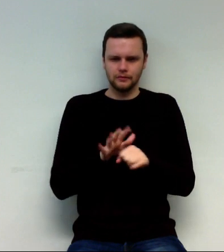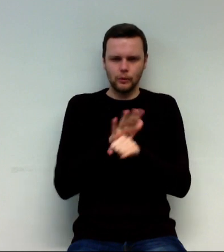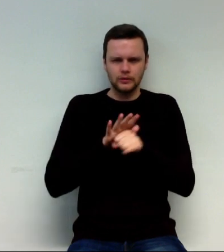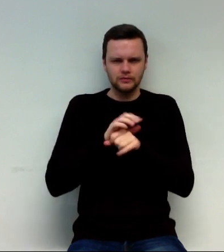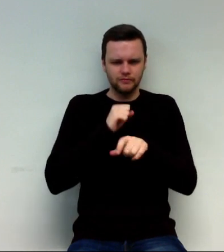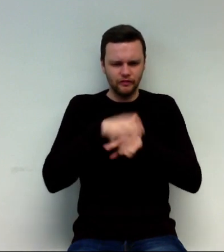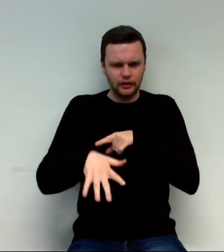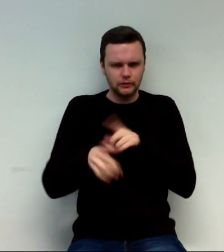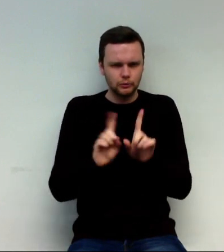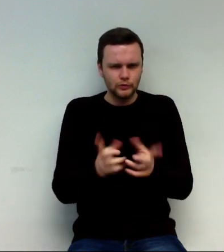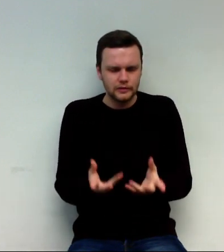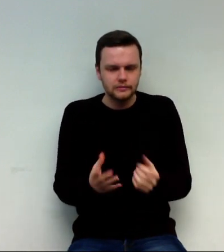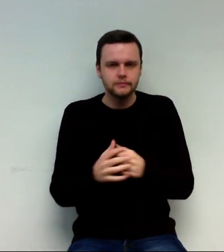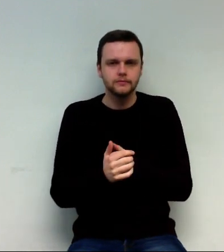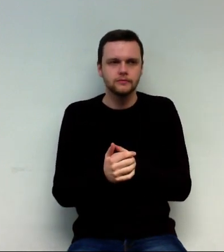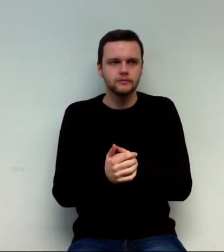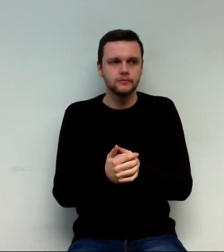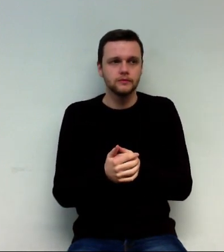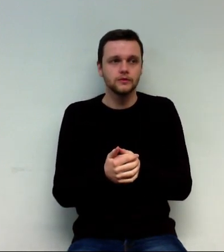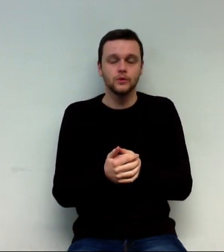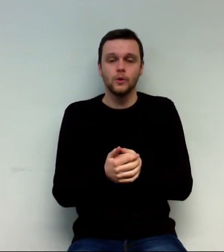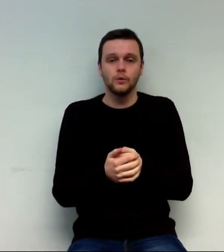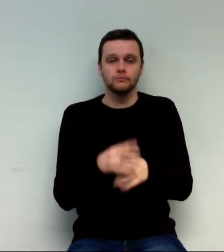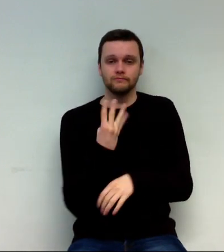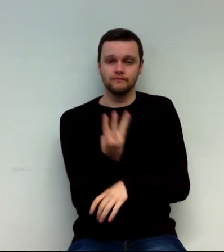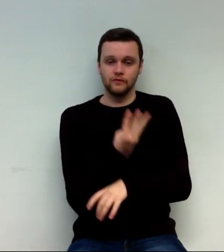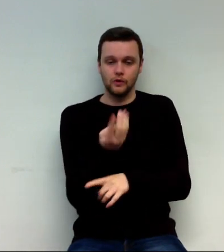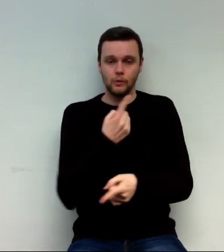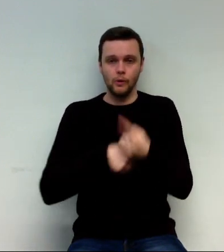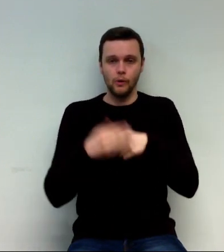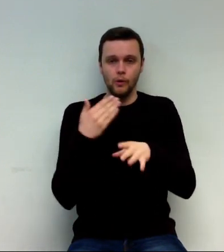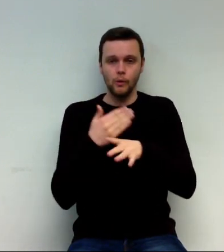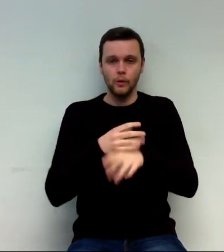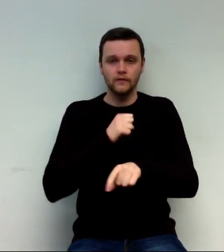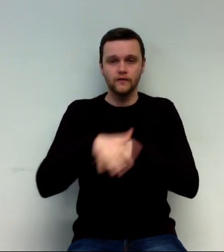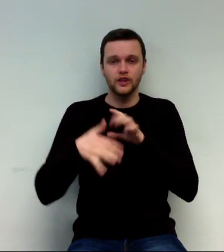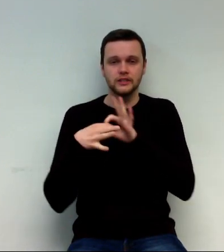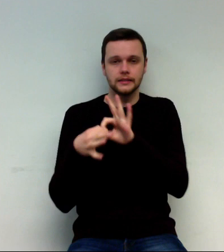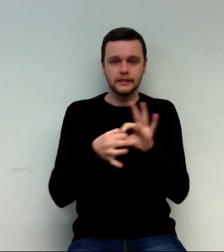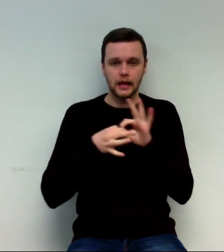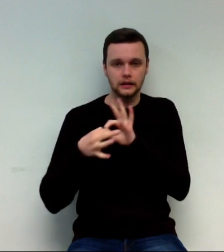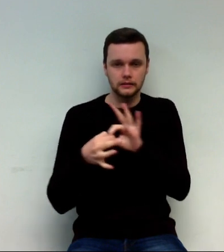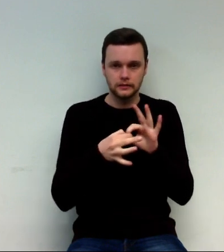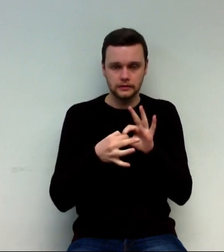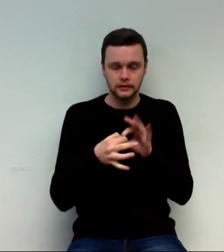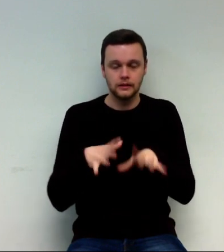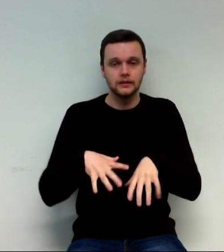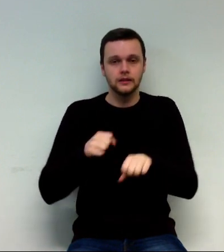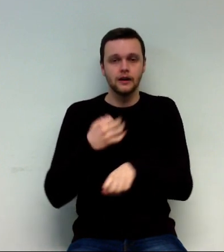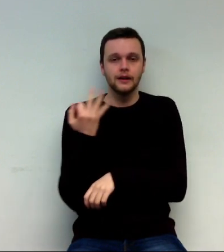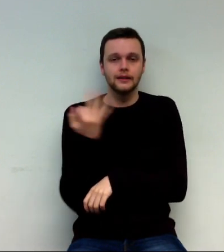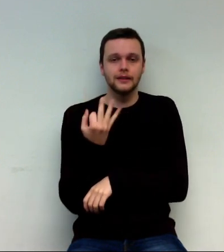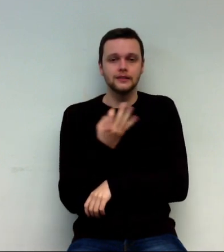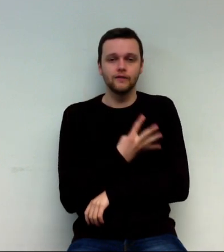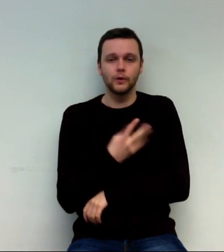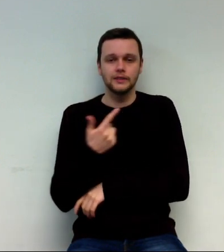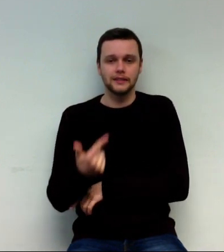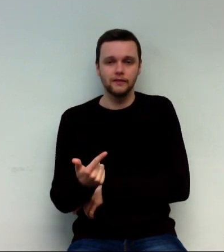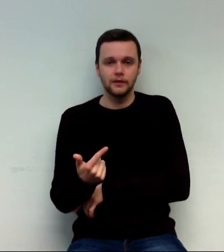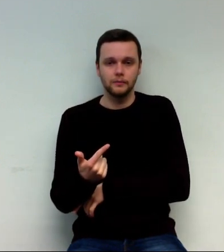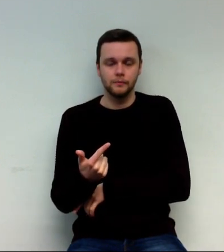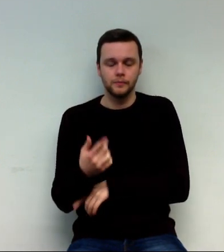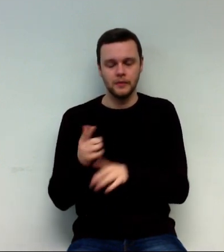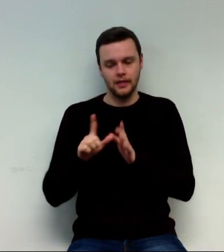is. So we're all sitting here. We work for the Fringe Society. The Fringe has been around since 1947, but since the late 50s, the Fringe Society